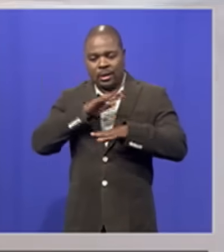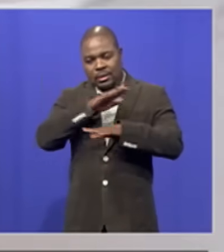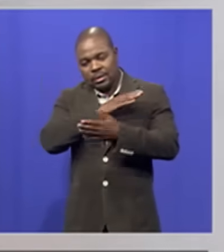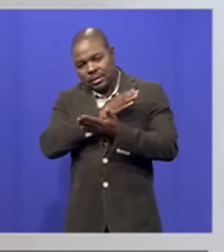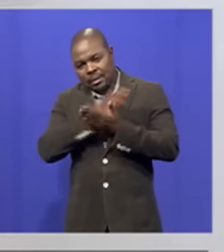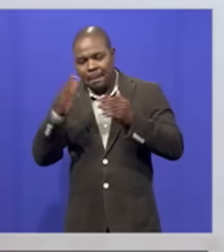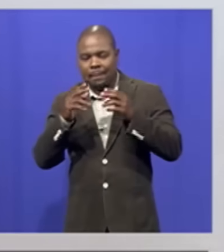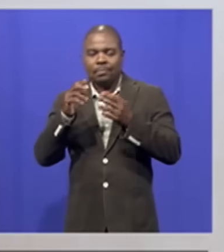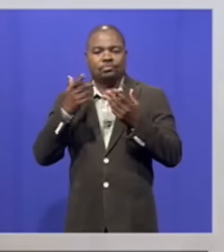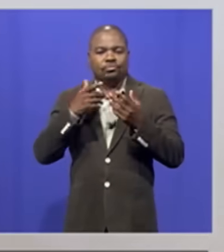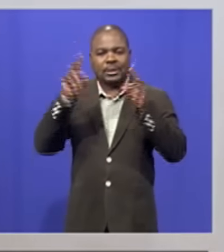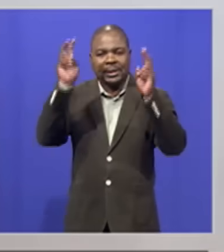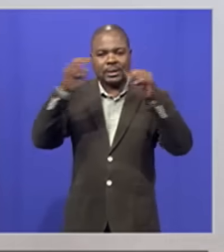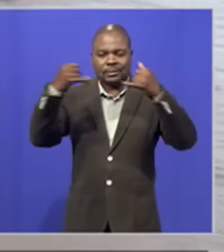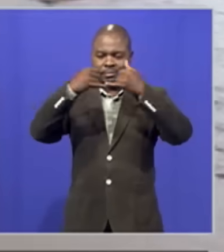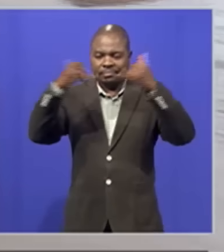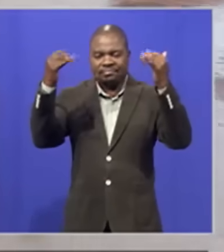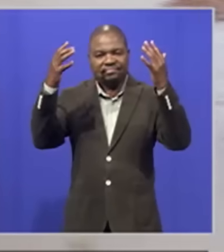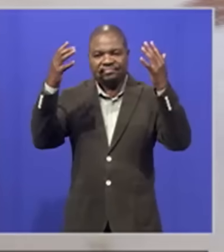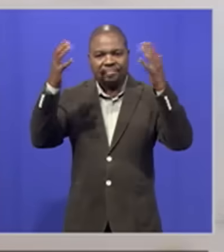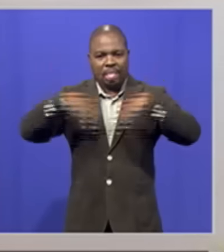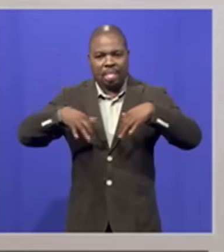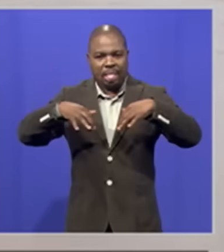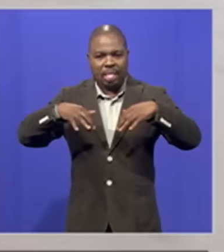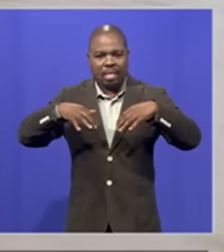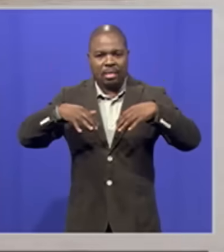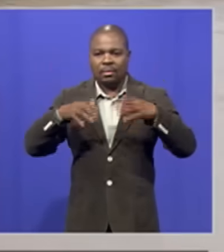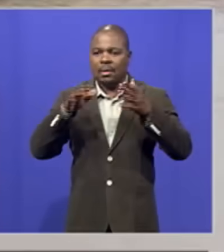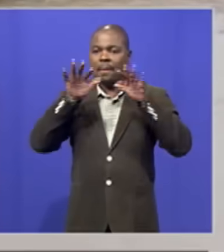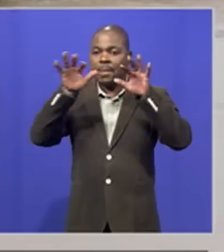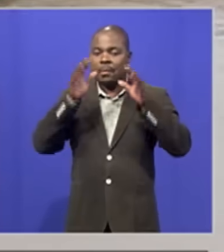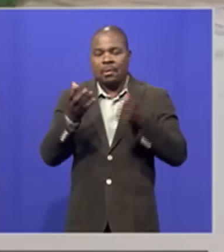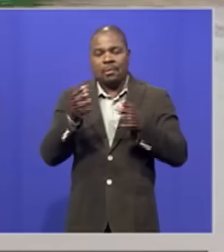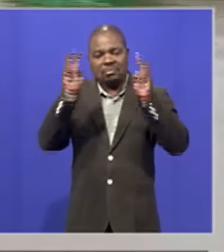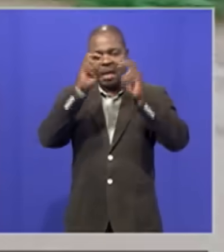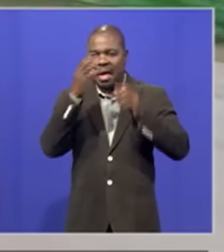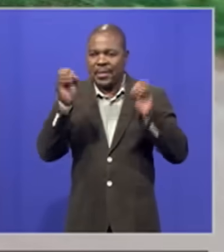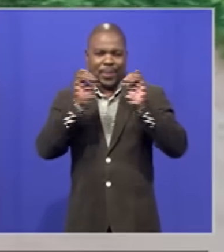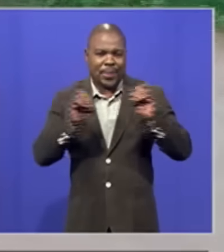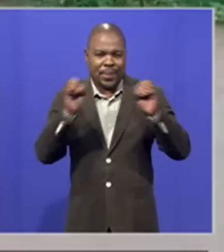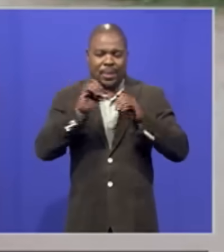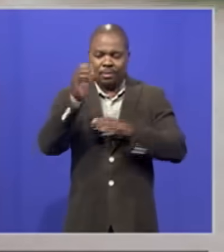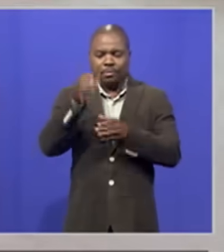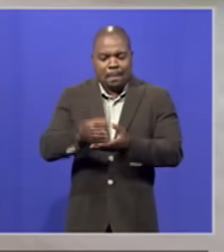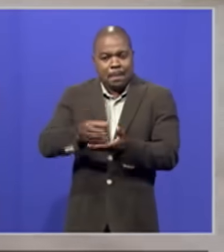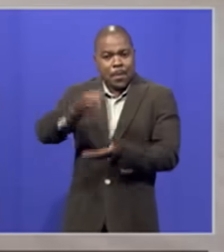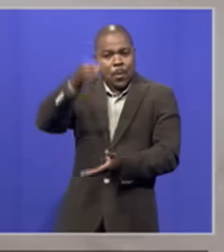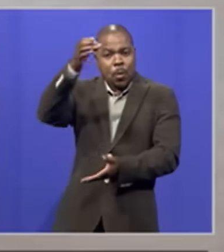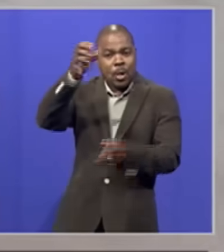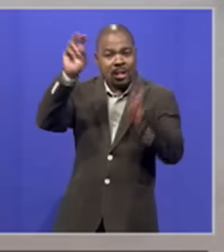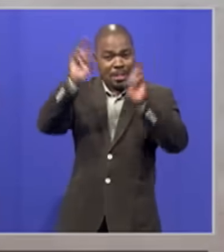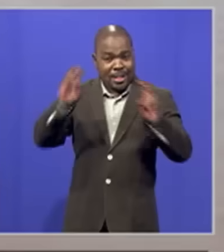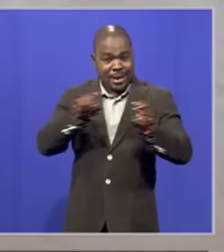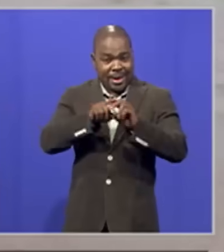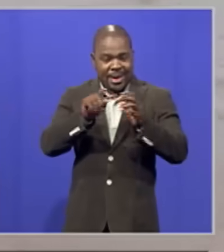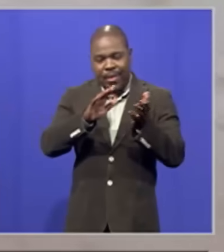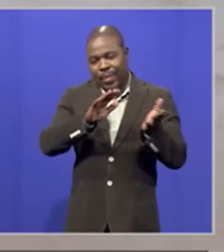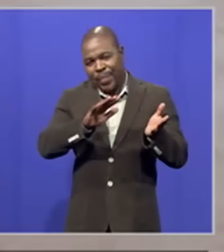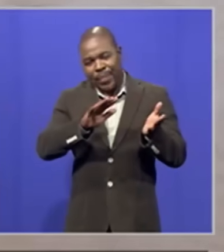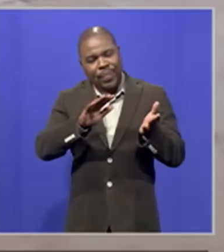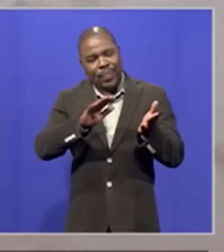wetše fase setšhaba gana bjale a sena mohlagase le tše dingwe tša dipala di wetše mo fase setšhaba se